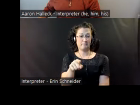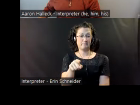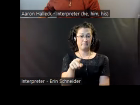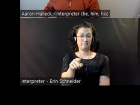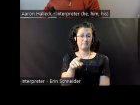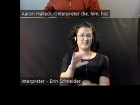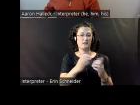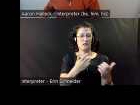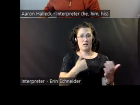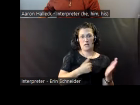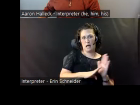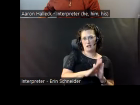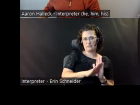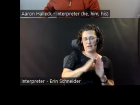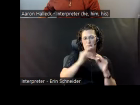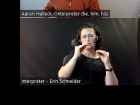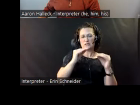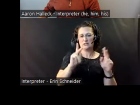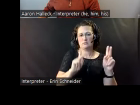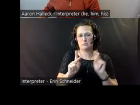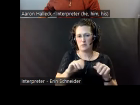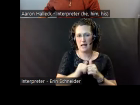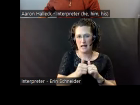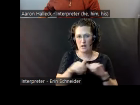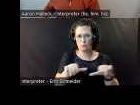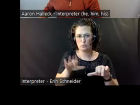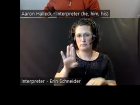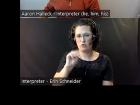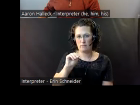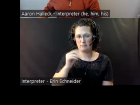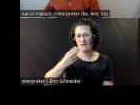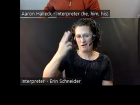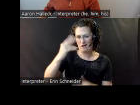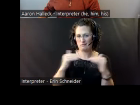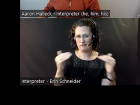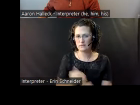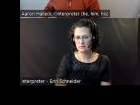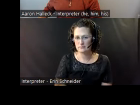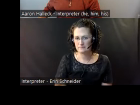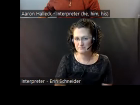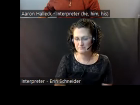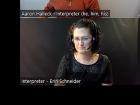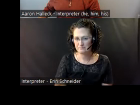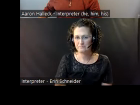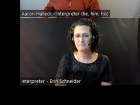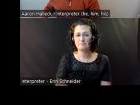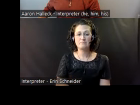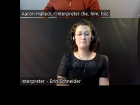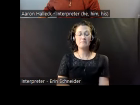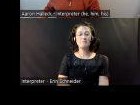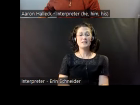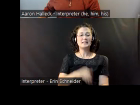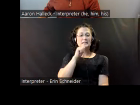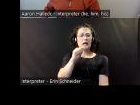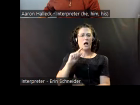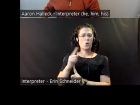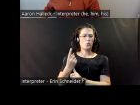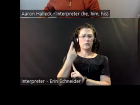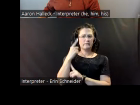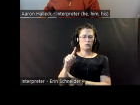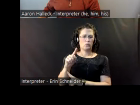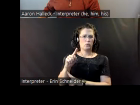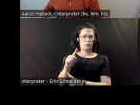teach people how to do BRM and to do it at a high level. It is not just for existing BRMs and like a graduate class.